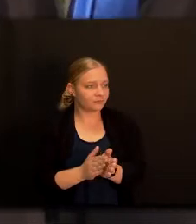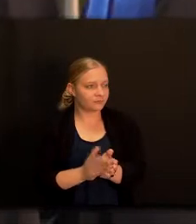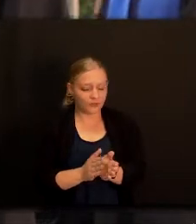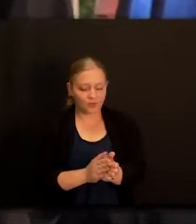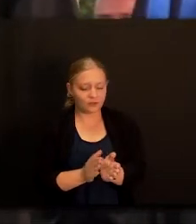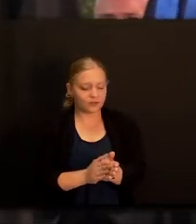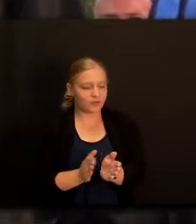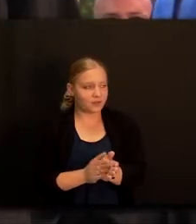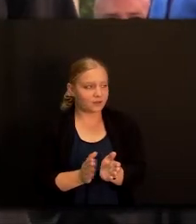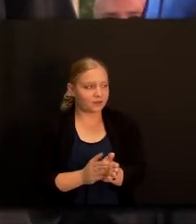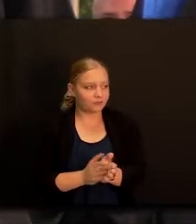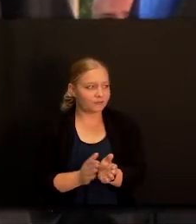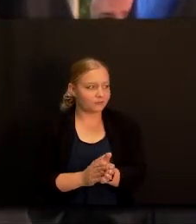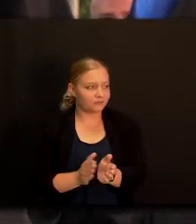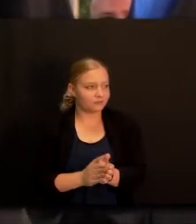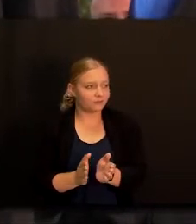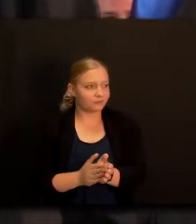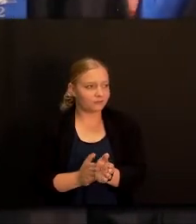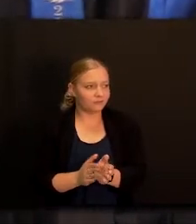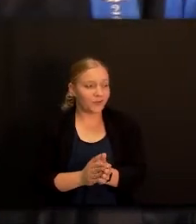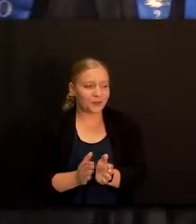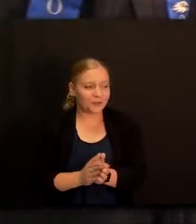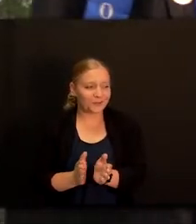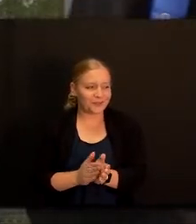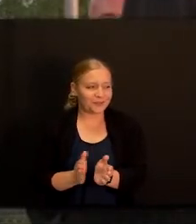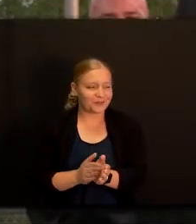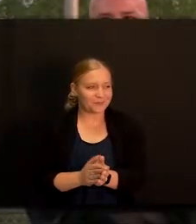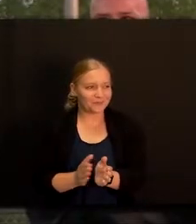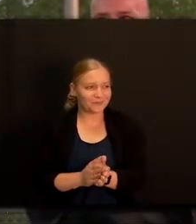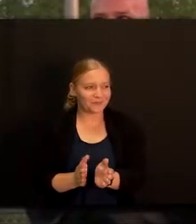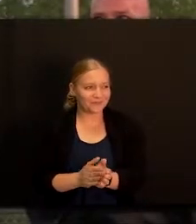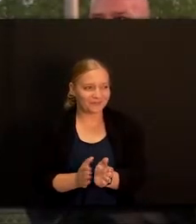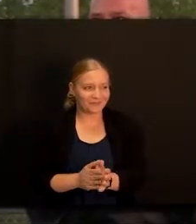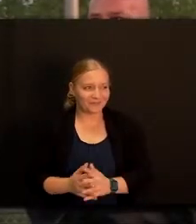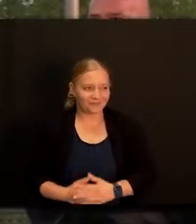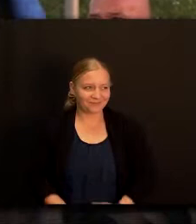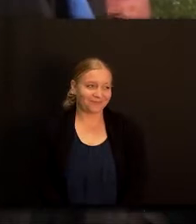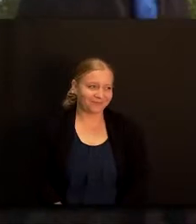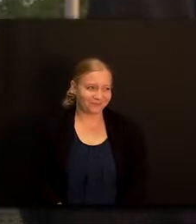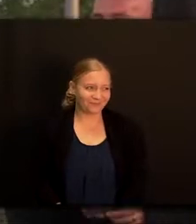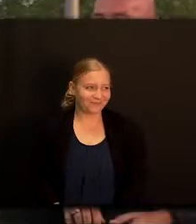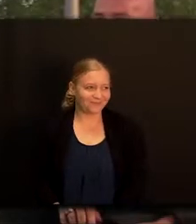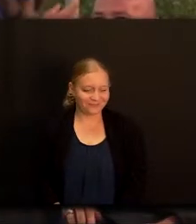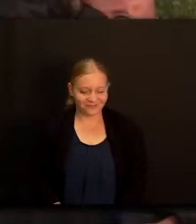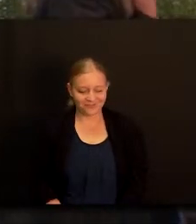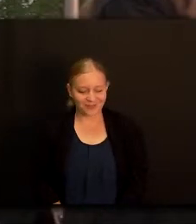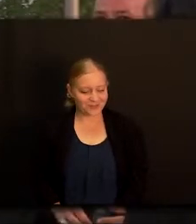Good job. All right, shall we get our seats? I'm going to talk while you guys go back.